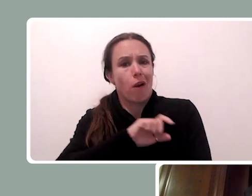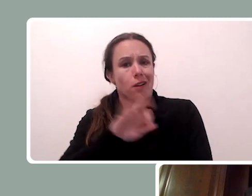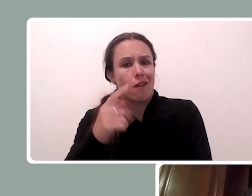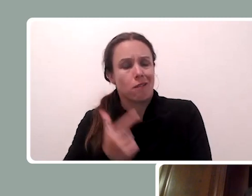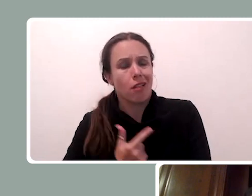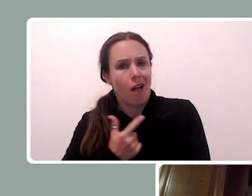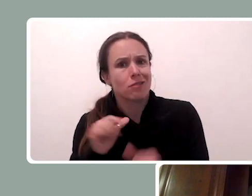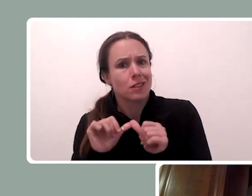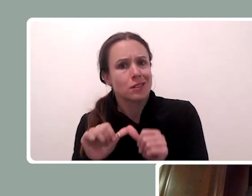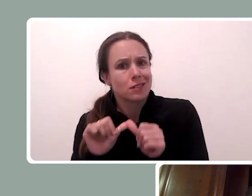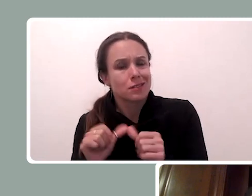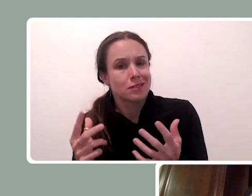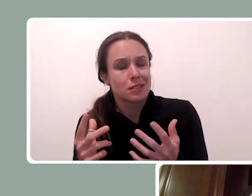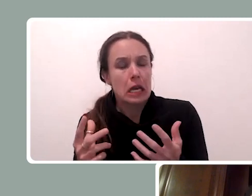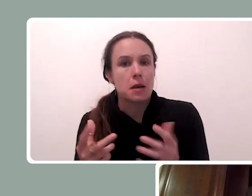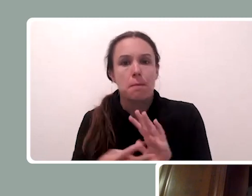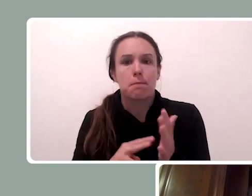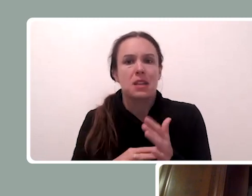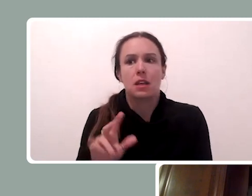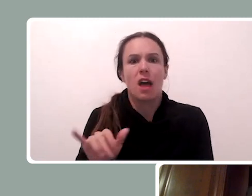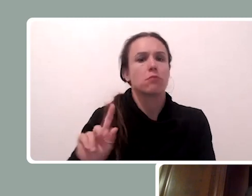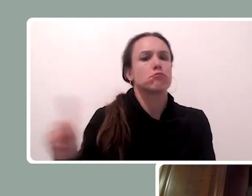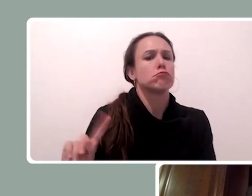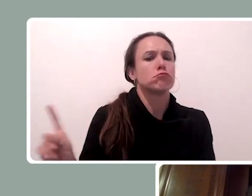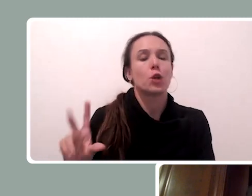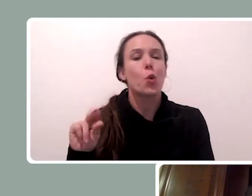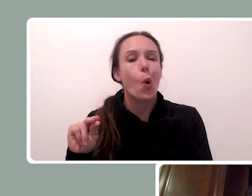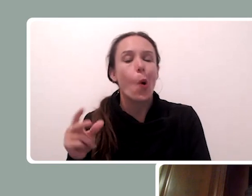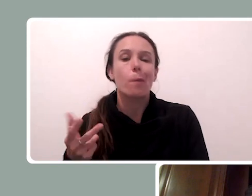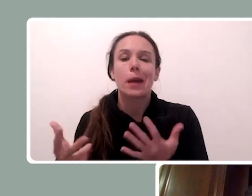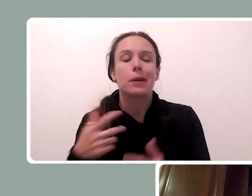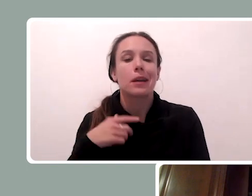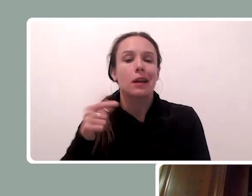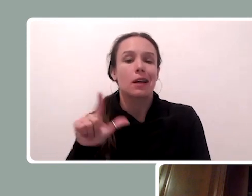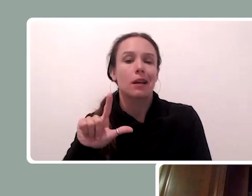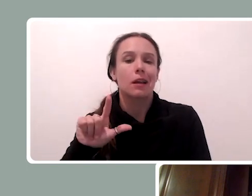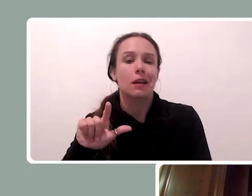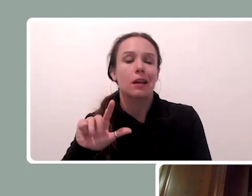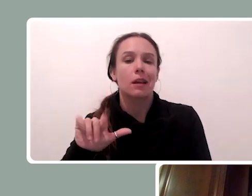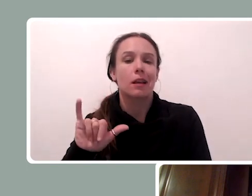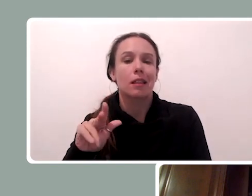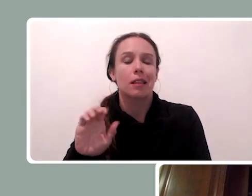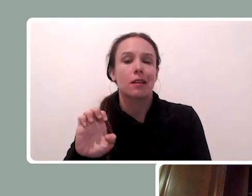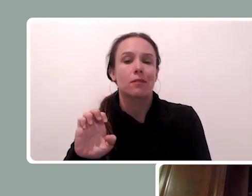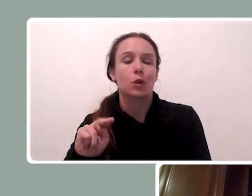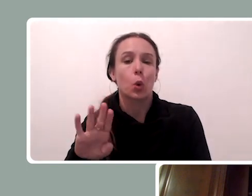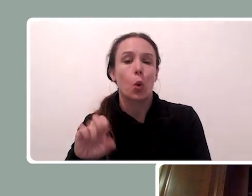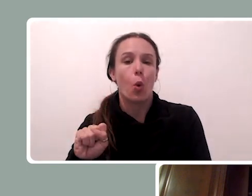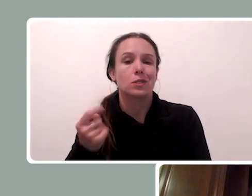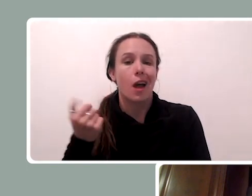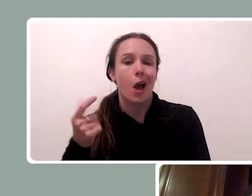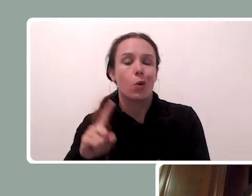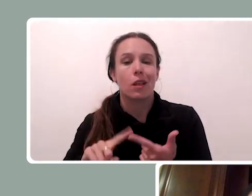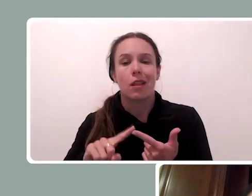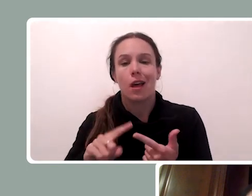is not like a big no. It goes down to, I had my lymph nodes taken out and I can't have my blood pressure taken anymore. It falls in